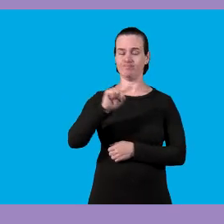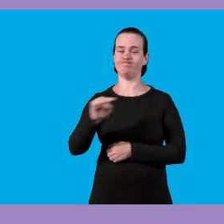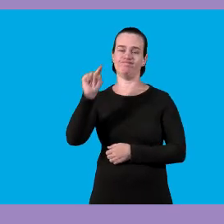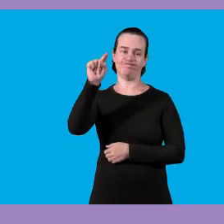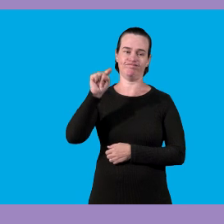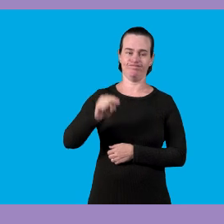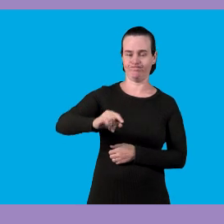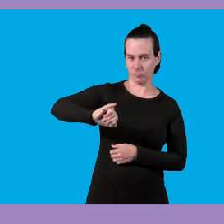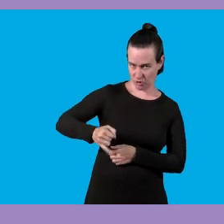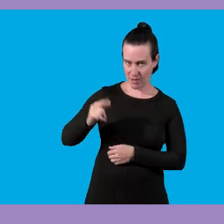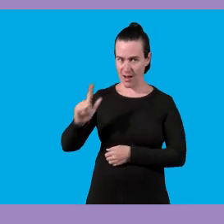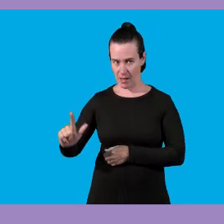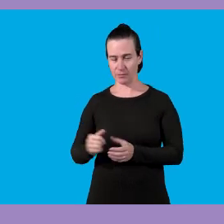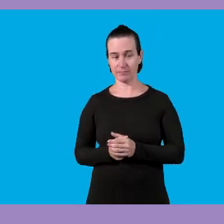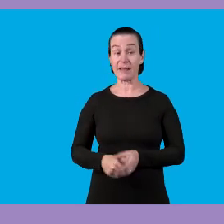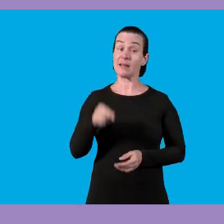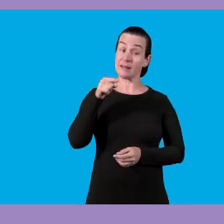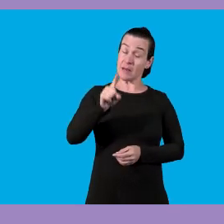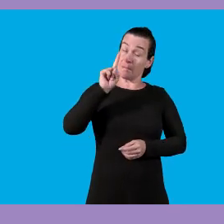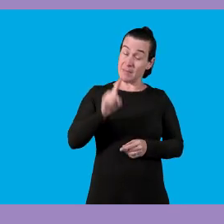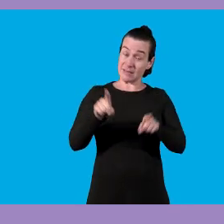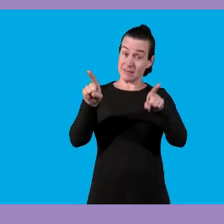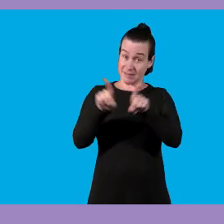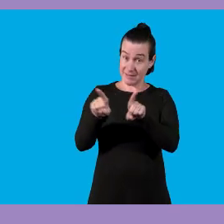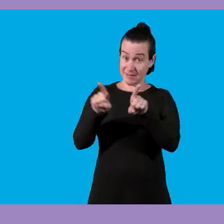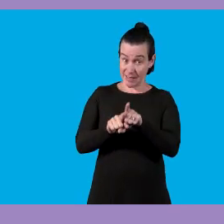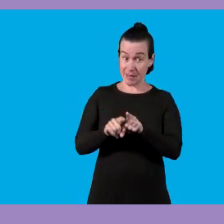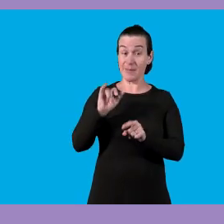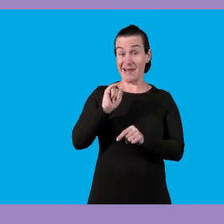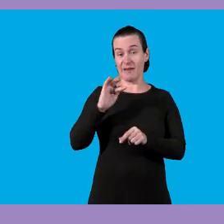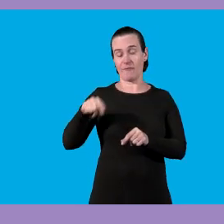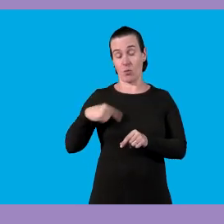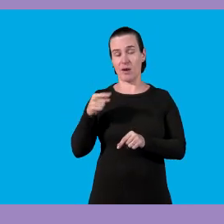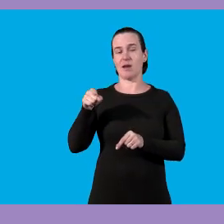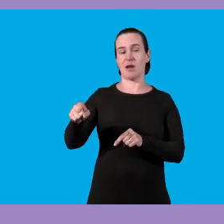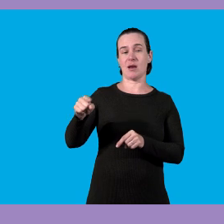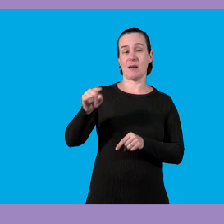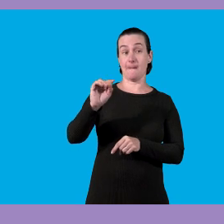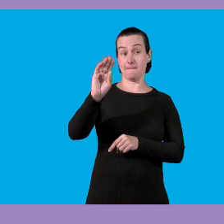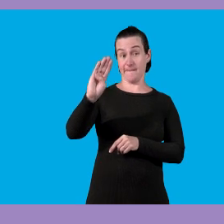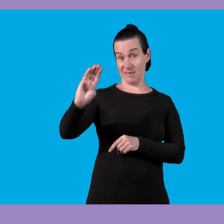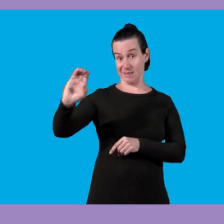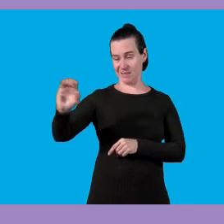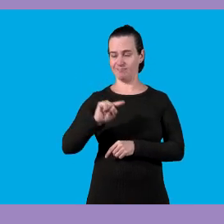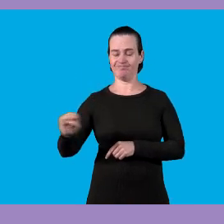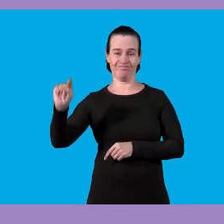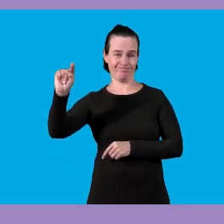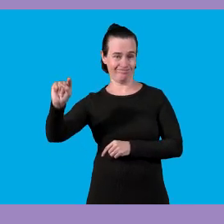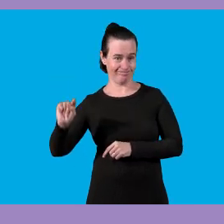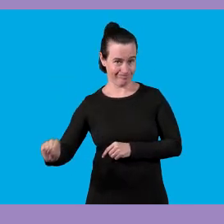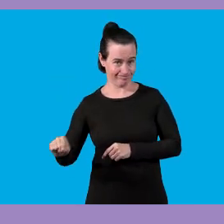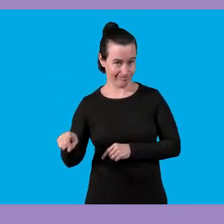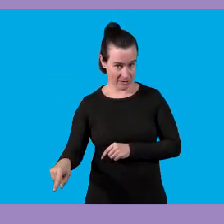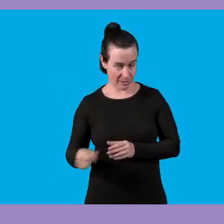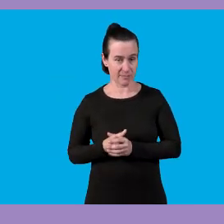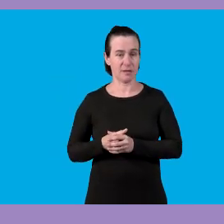And that also should be the same ratio we're going to get when we divide side BC, which